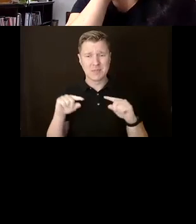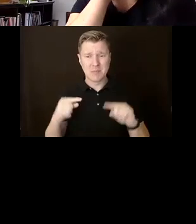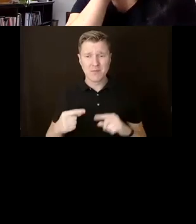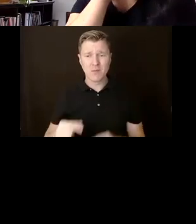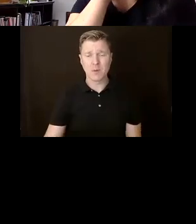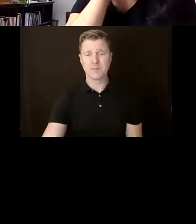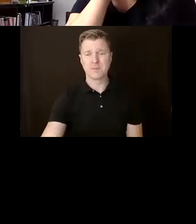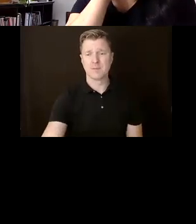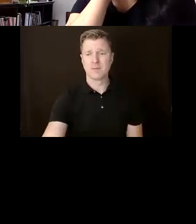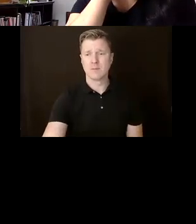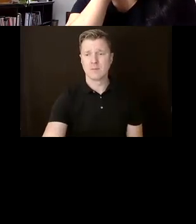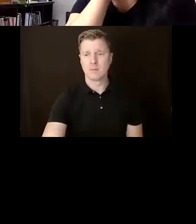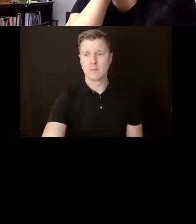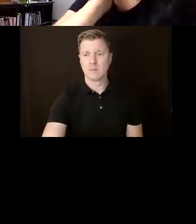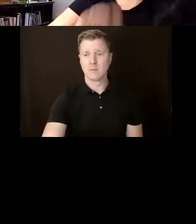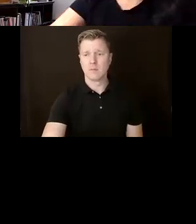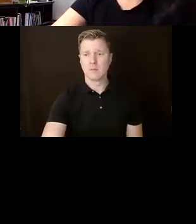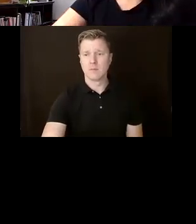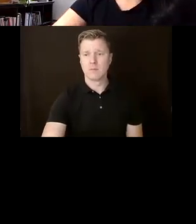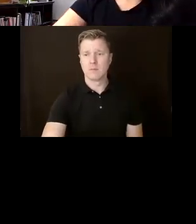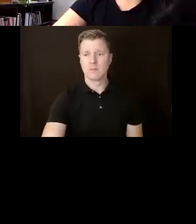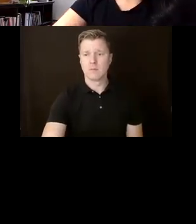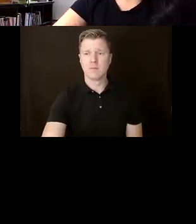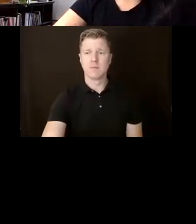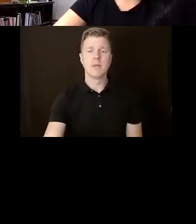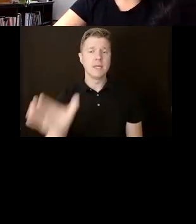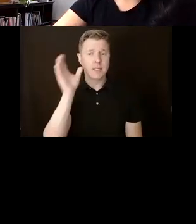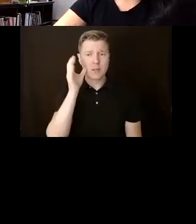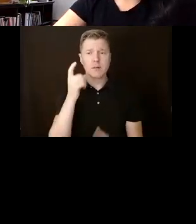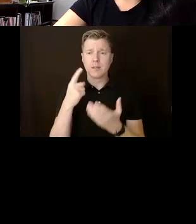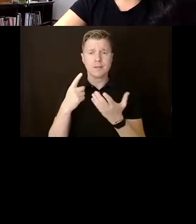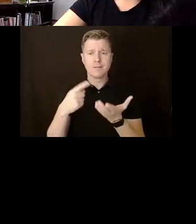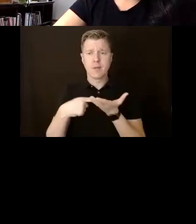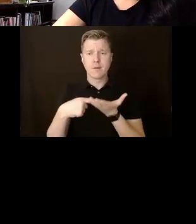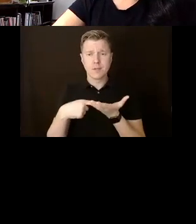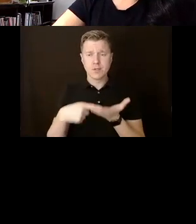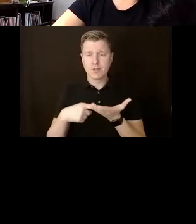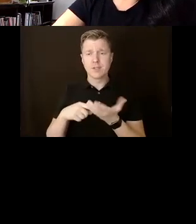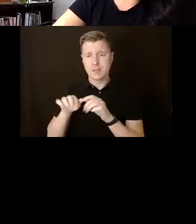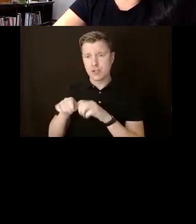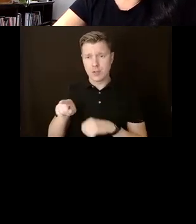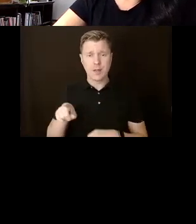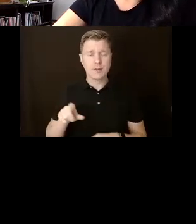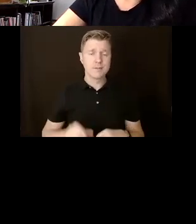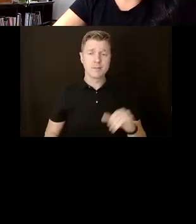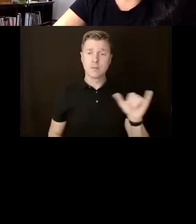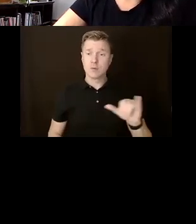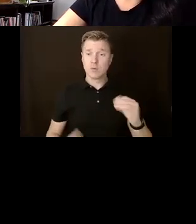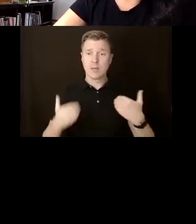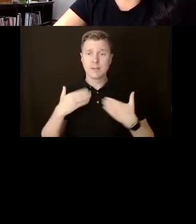just really want to honor that. And I hear the conversation happening in the chat too, that there are folks who have